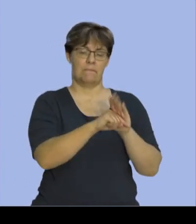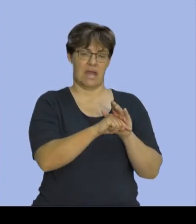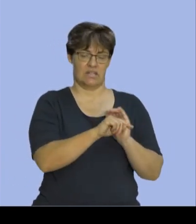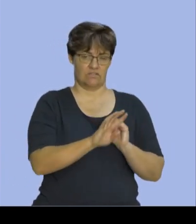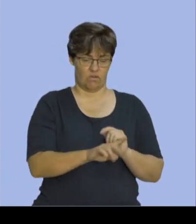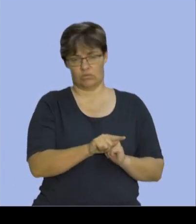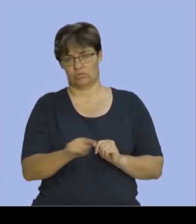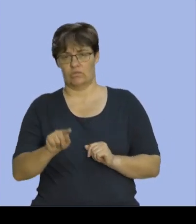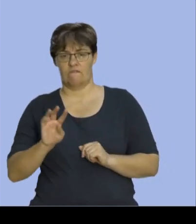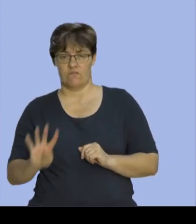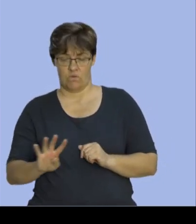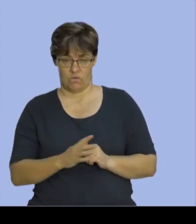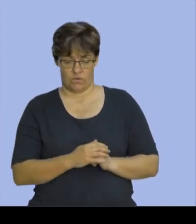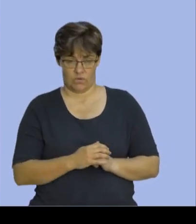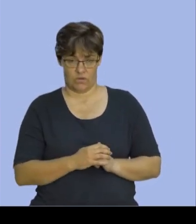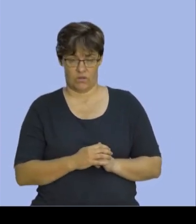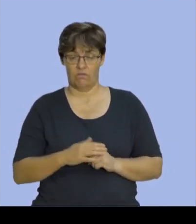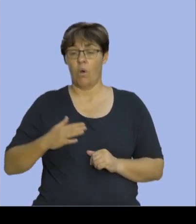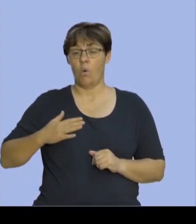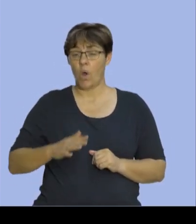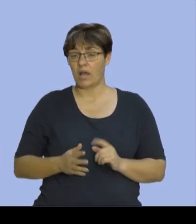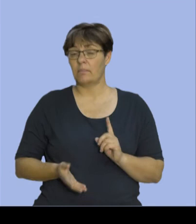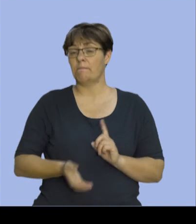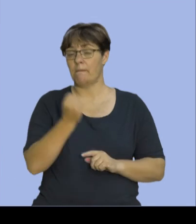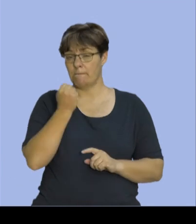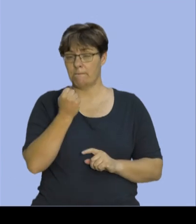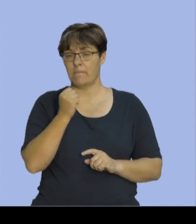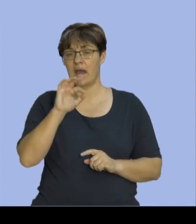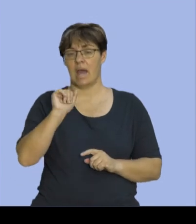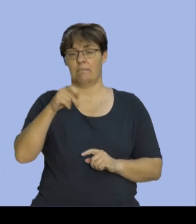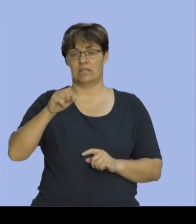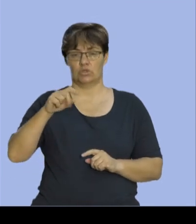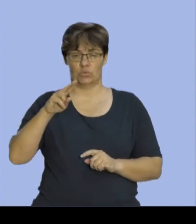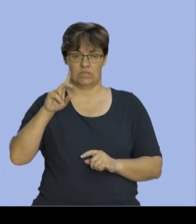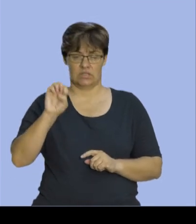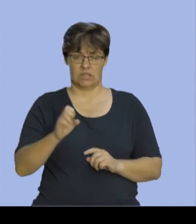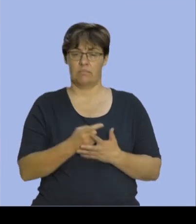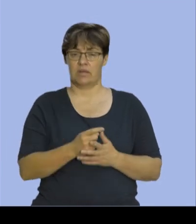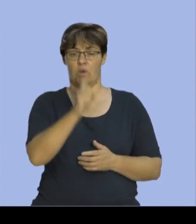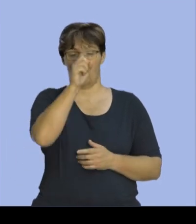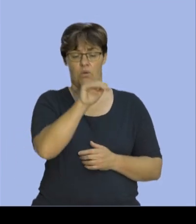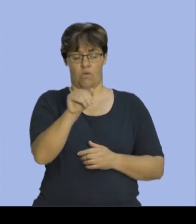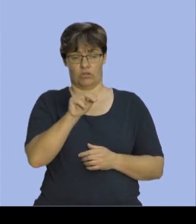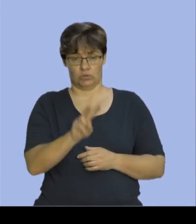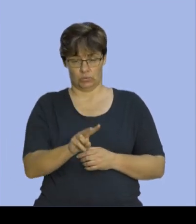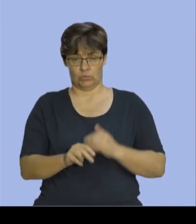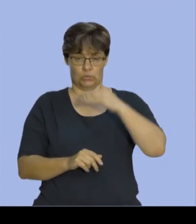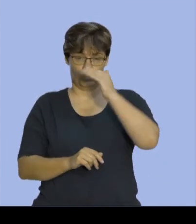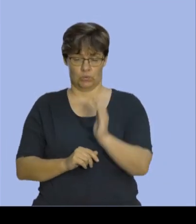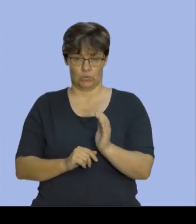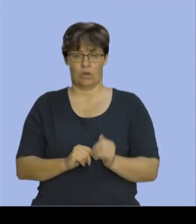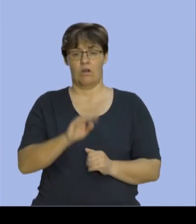between -4 and 4. And if I want to find the amplitude again, remember